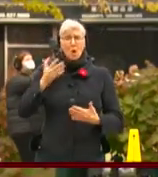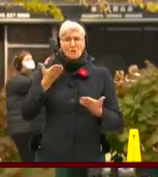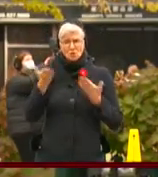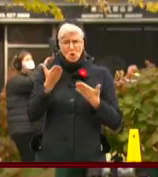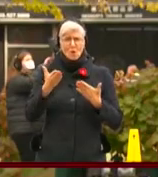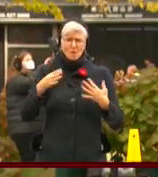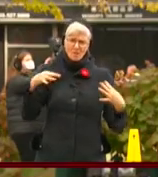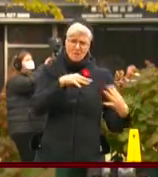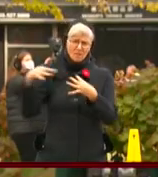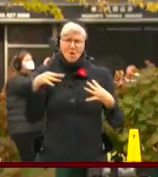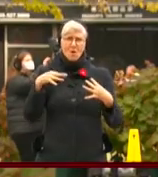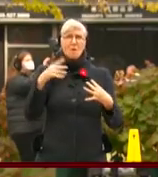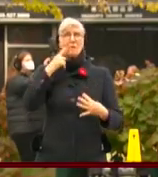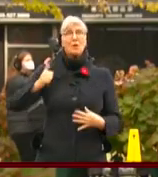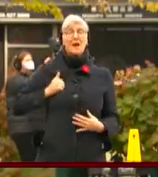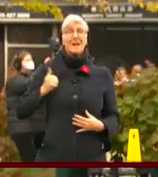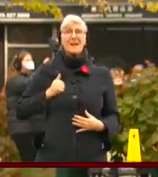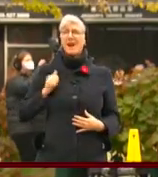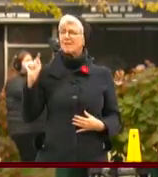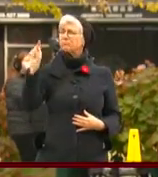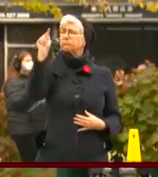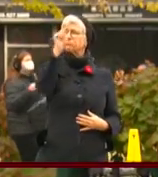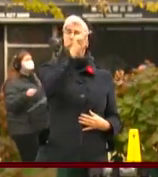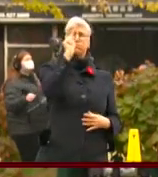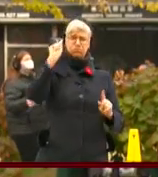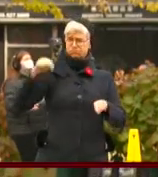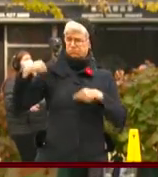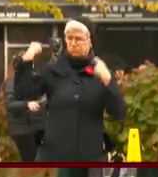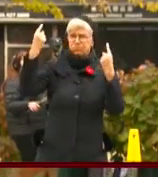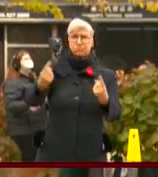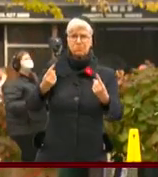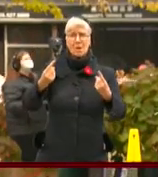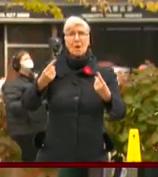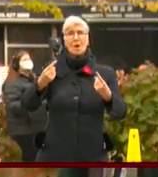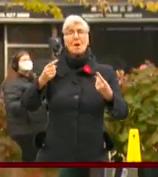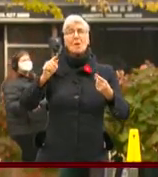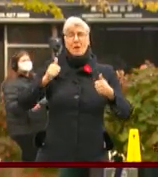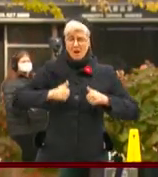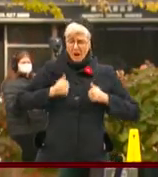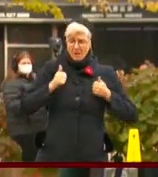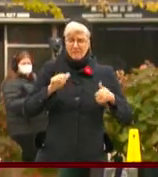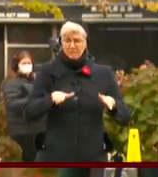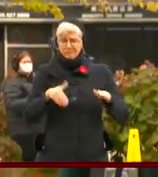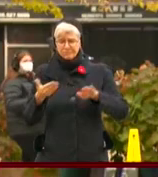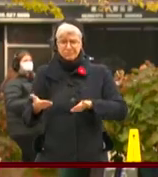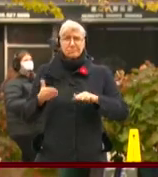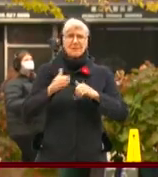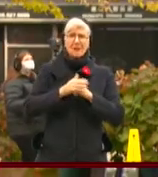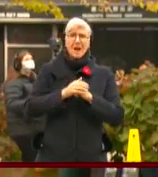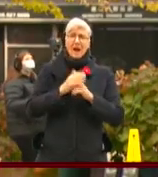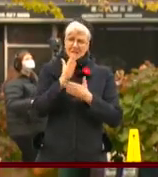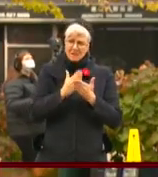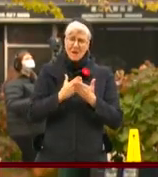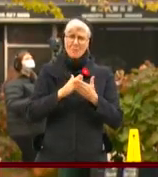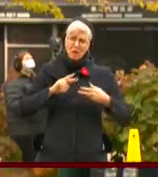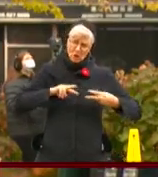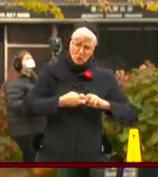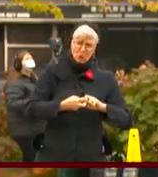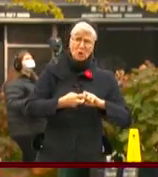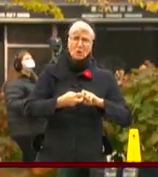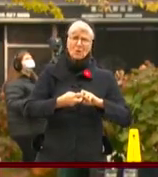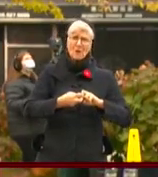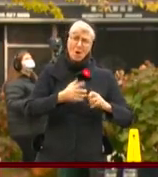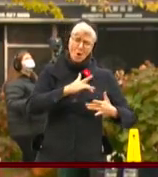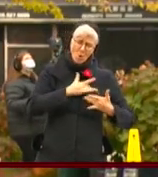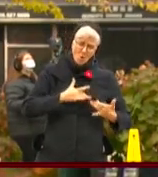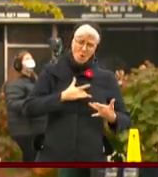every time and place, those who made the ultimate sacrifice, as well as those who still carry the wounds of service in body and